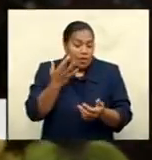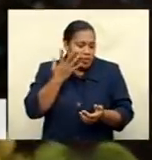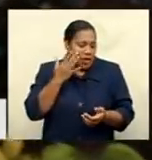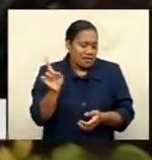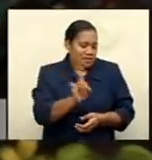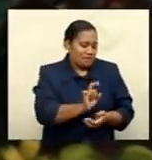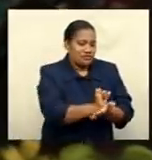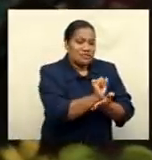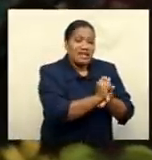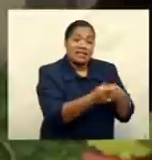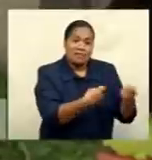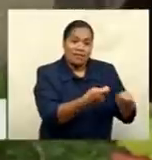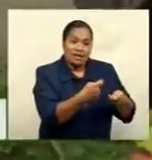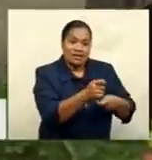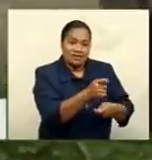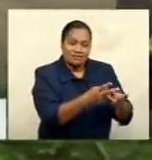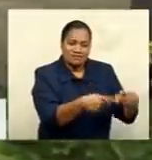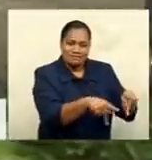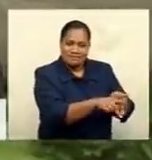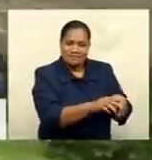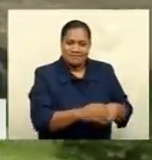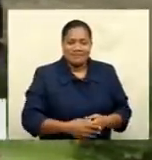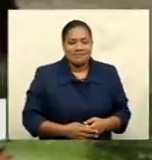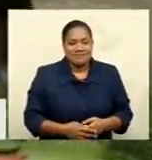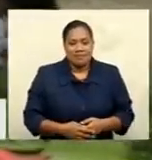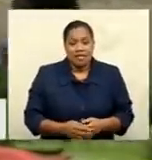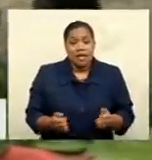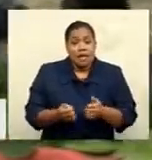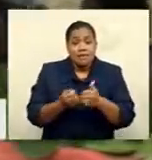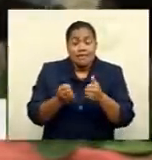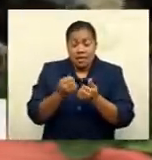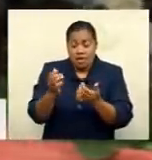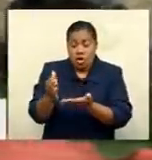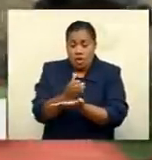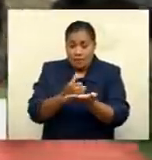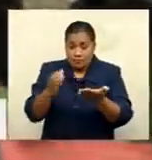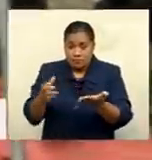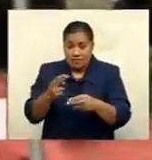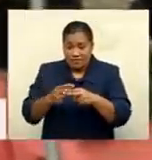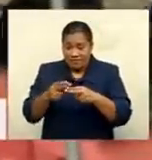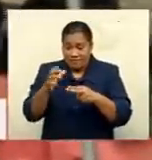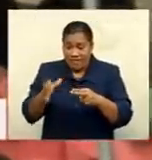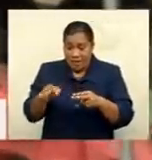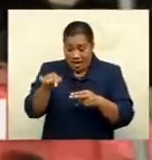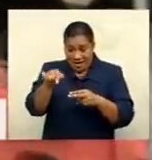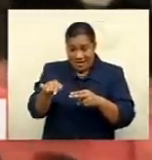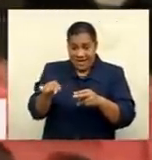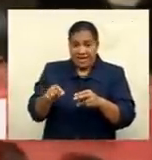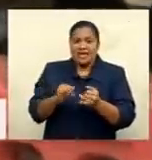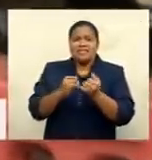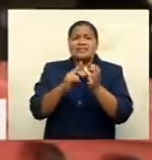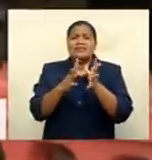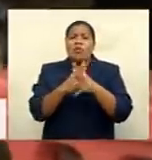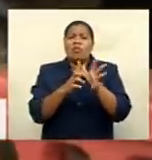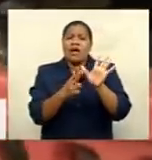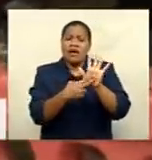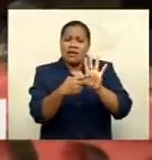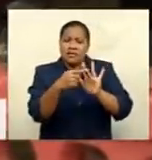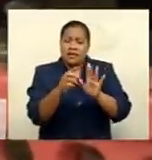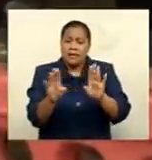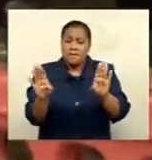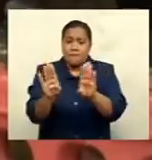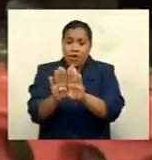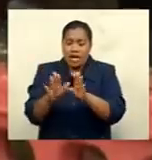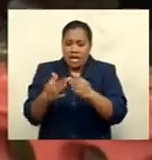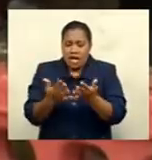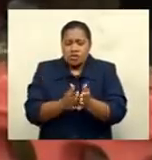market. Many of these commercial farmers operating here at the Sawani border are waiting eagerly for the reopening of